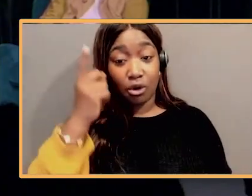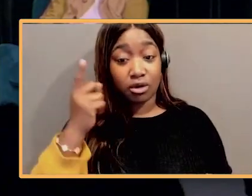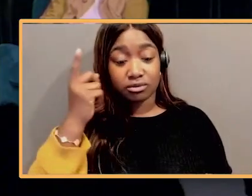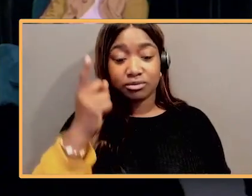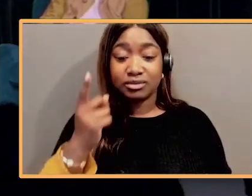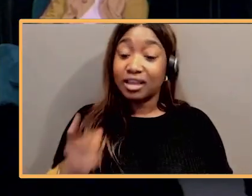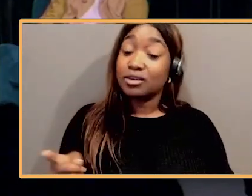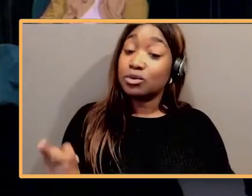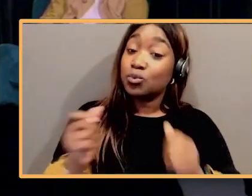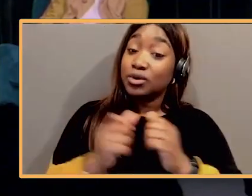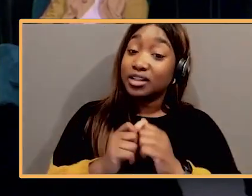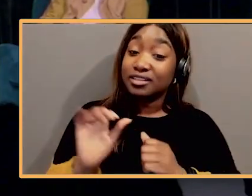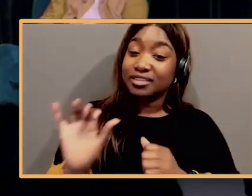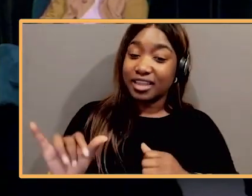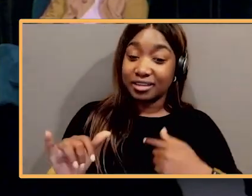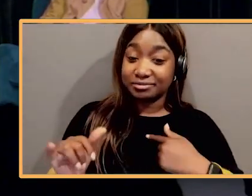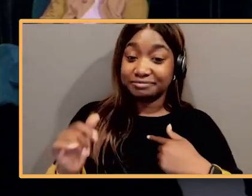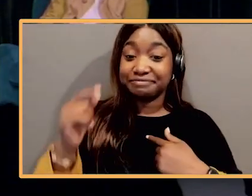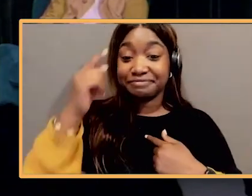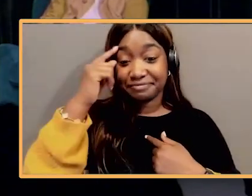with that is